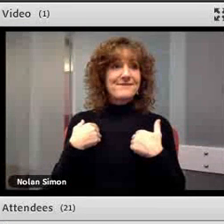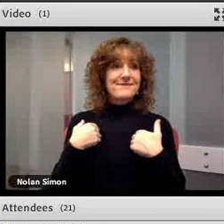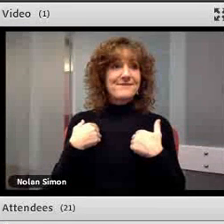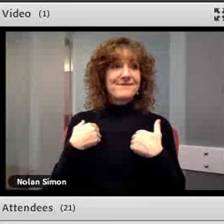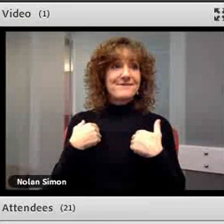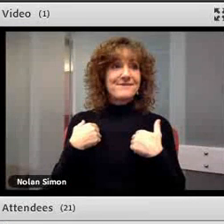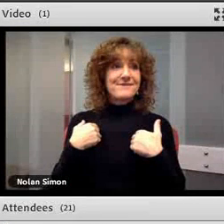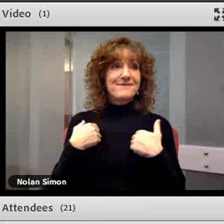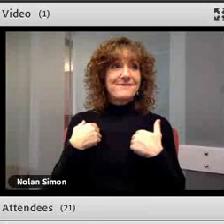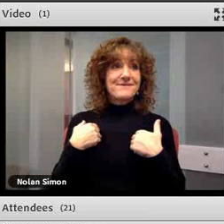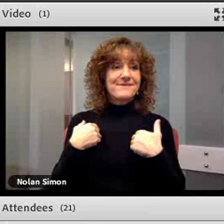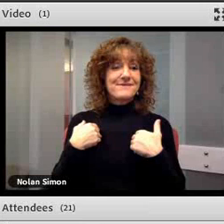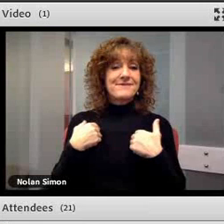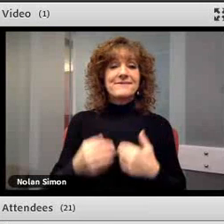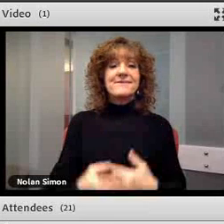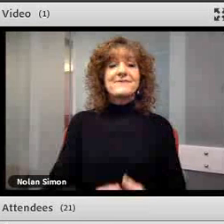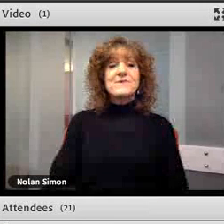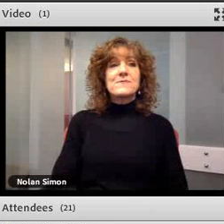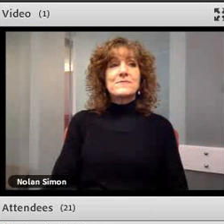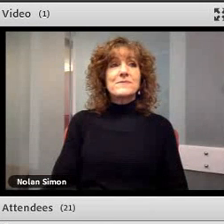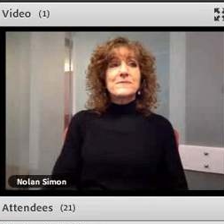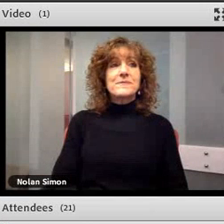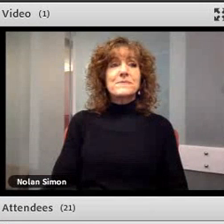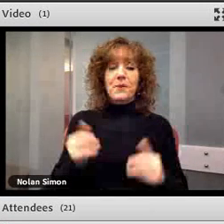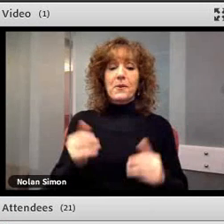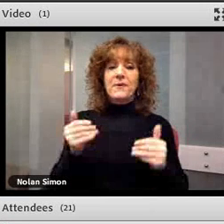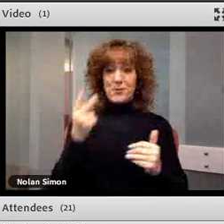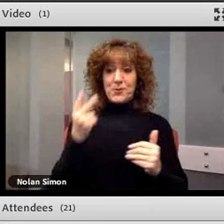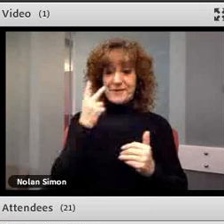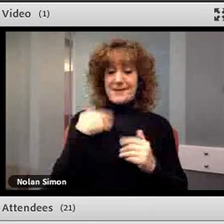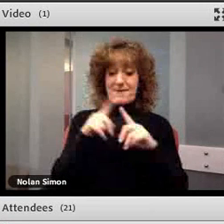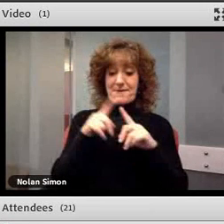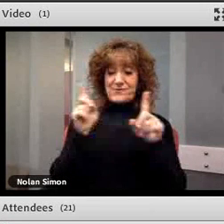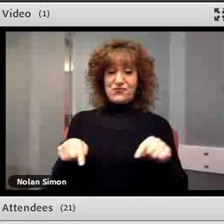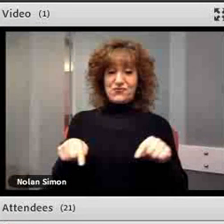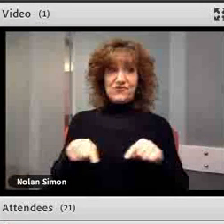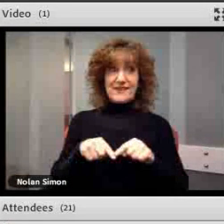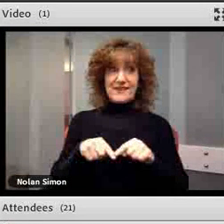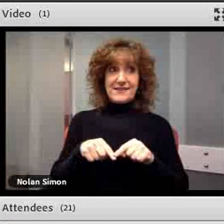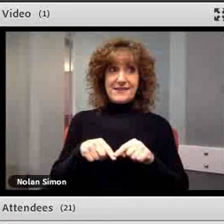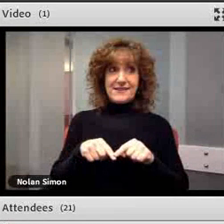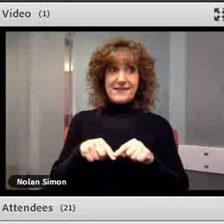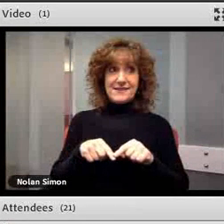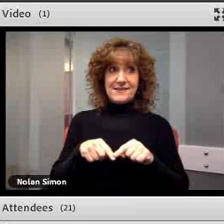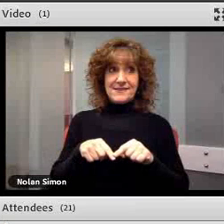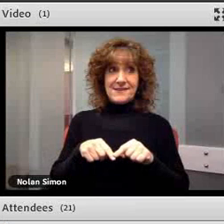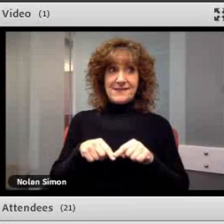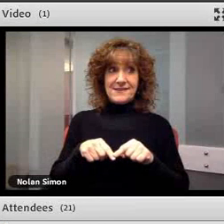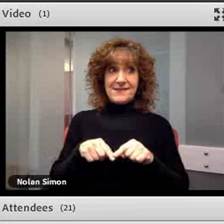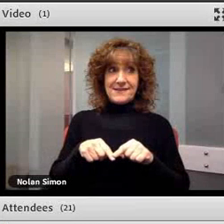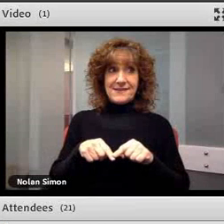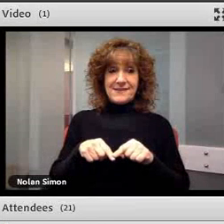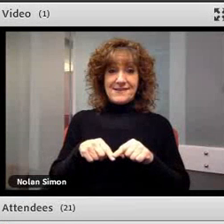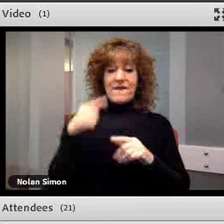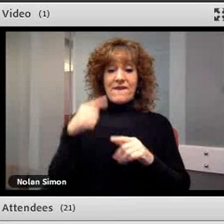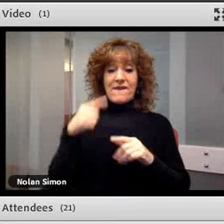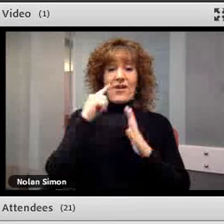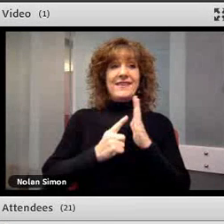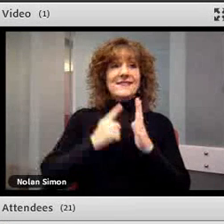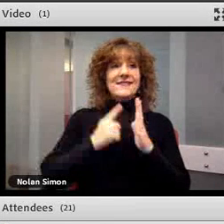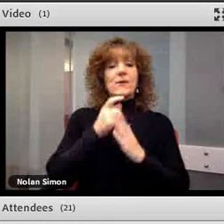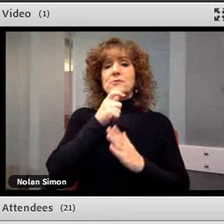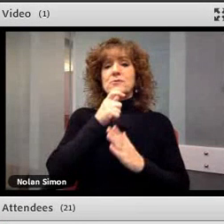reason, here we go. You seeing my screen? Okay. So for this hour, they don't need to log